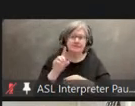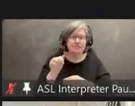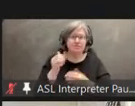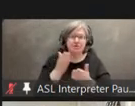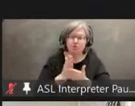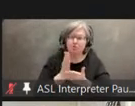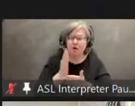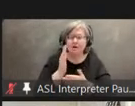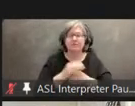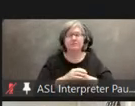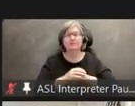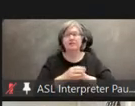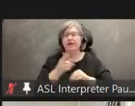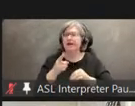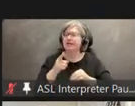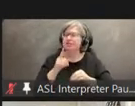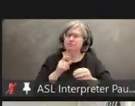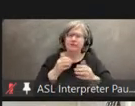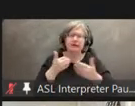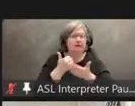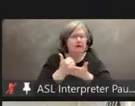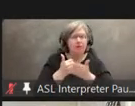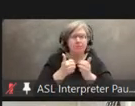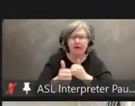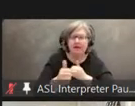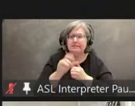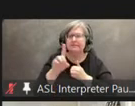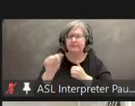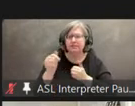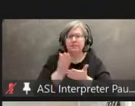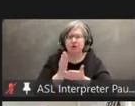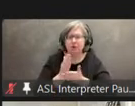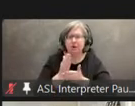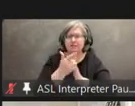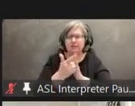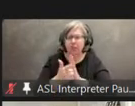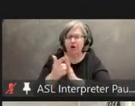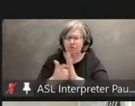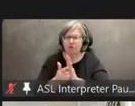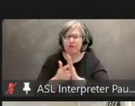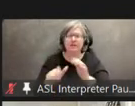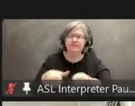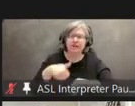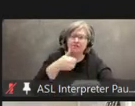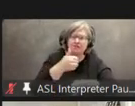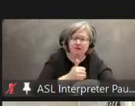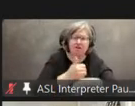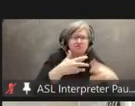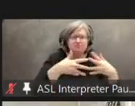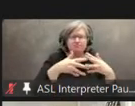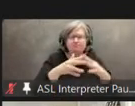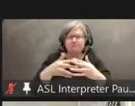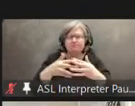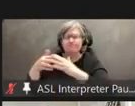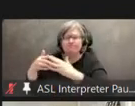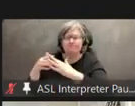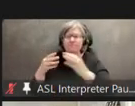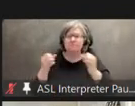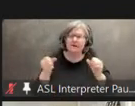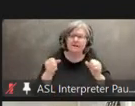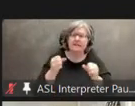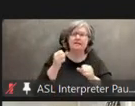of disability rights legislation, and founded a number of national and international disability advocacy